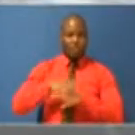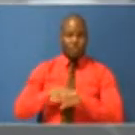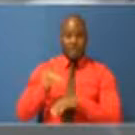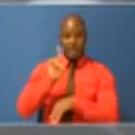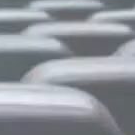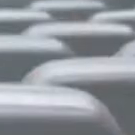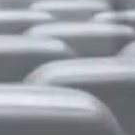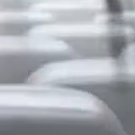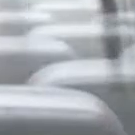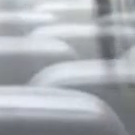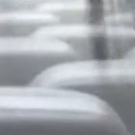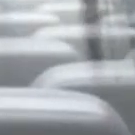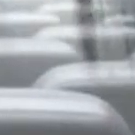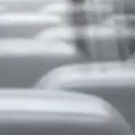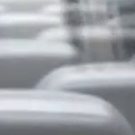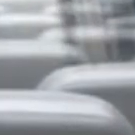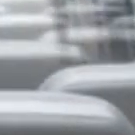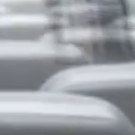way